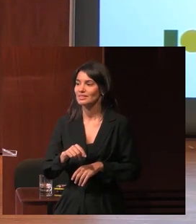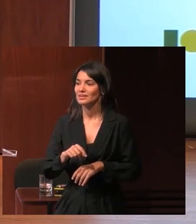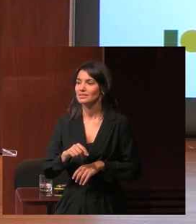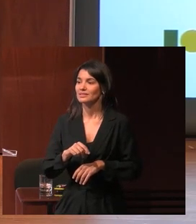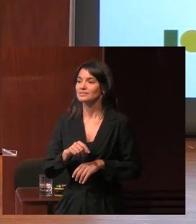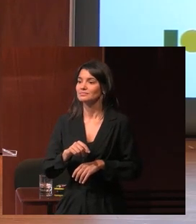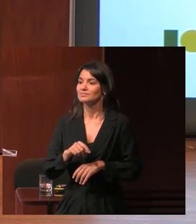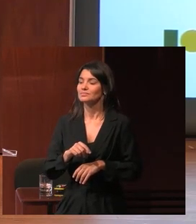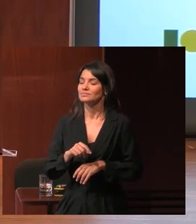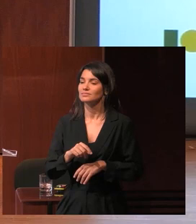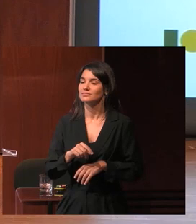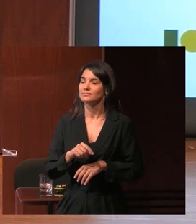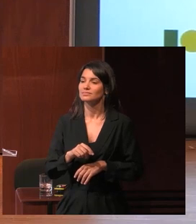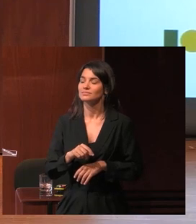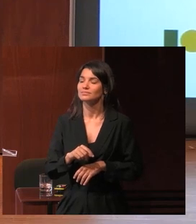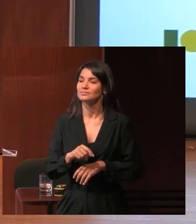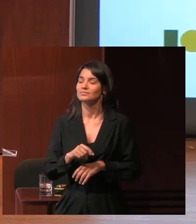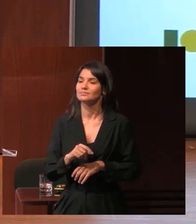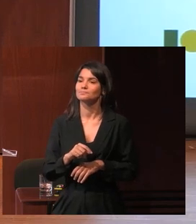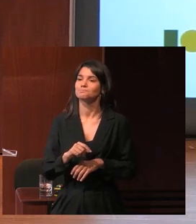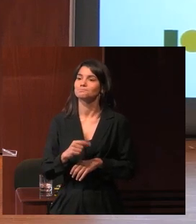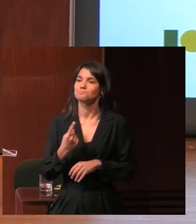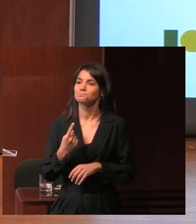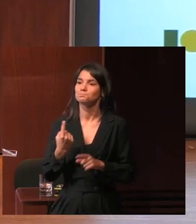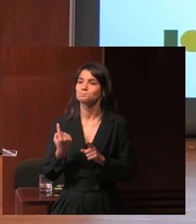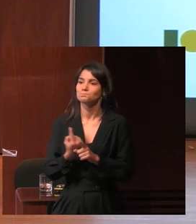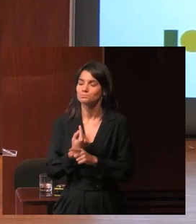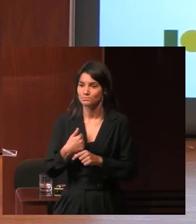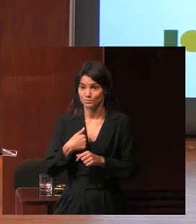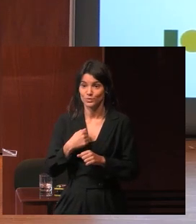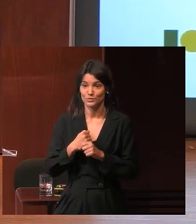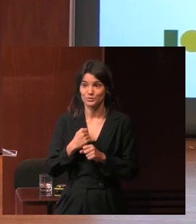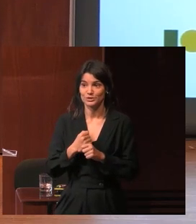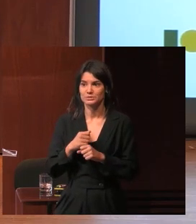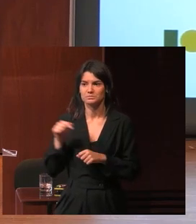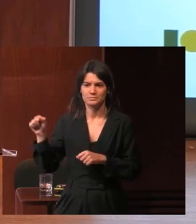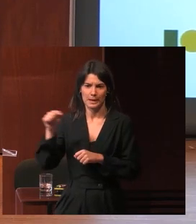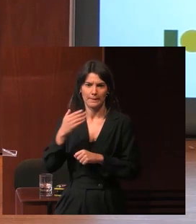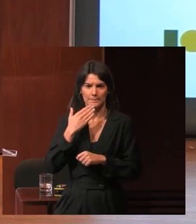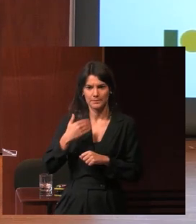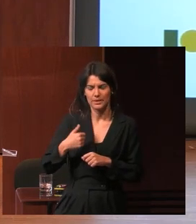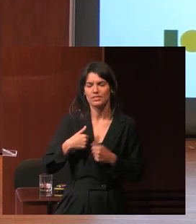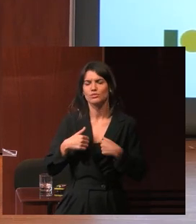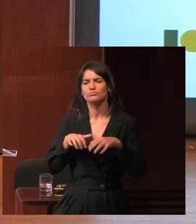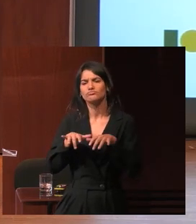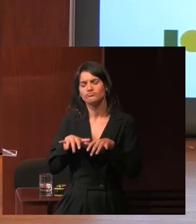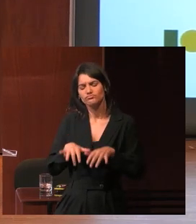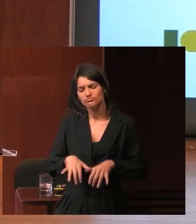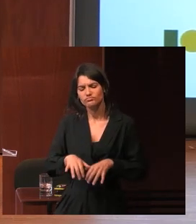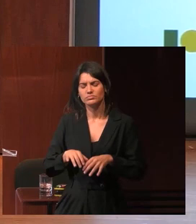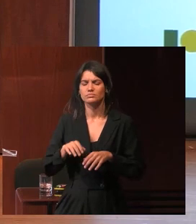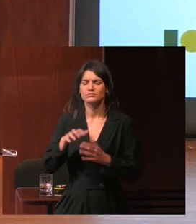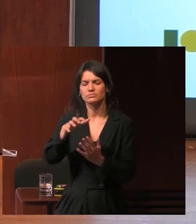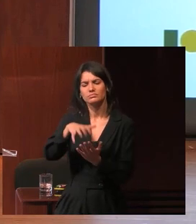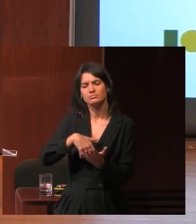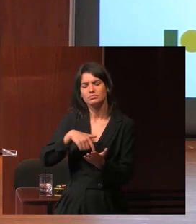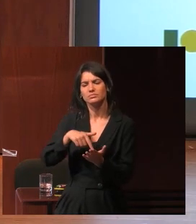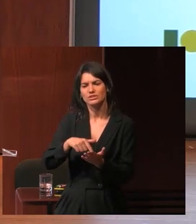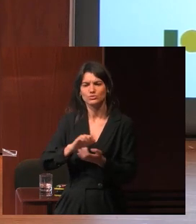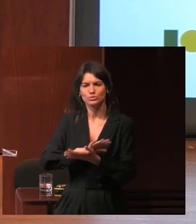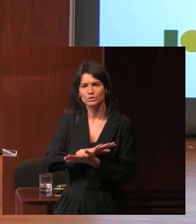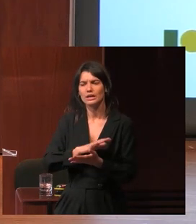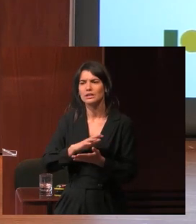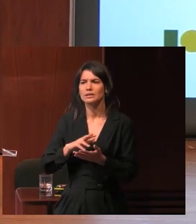which I once did, I was asked by someone to write an article on a topic which is not really my topic. So